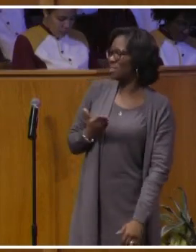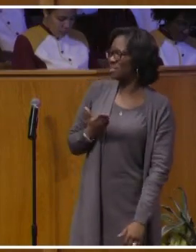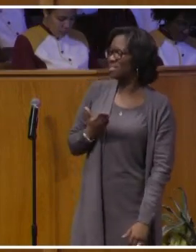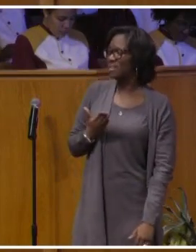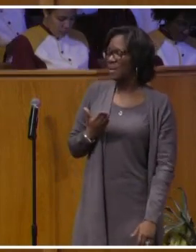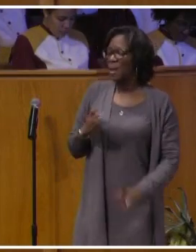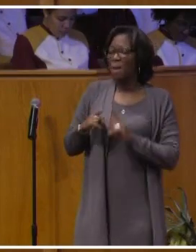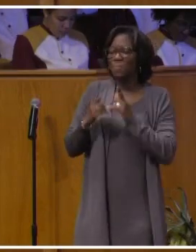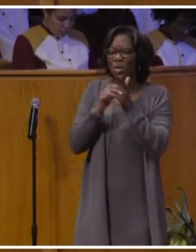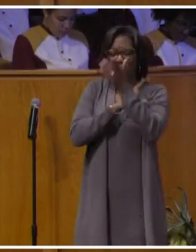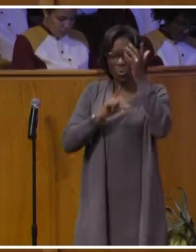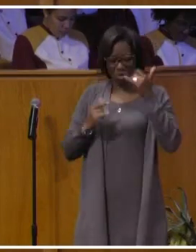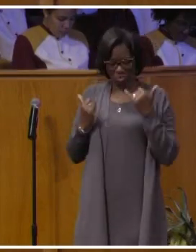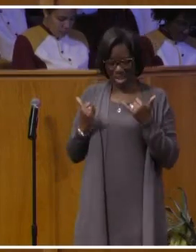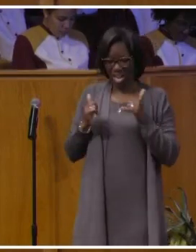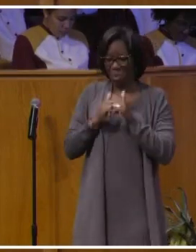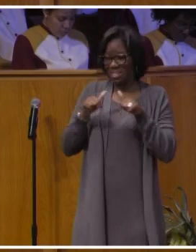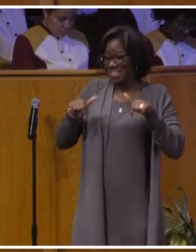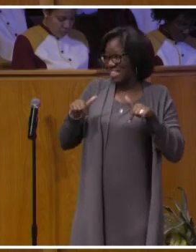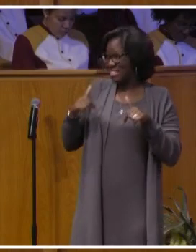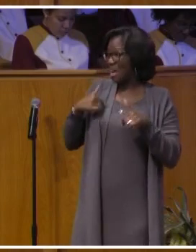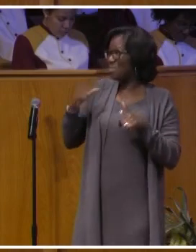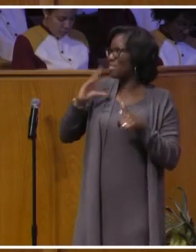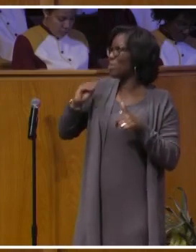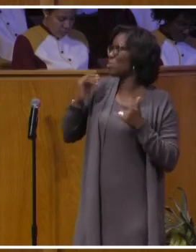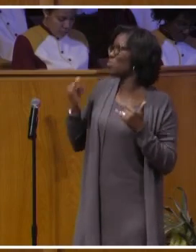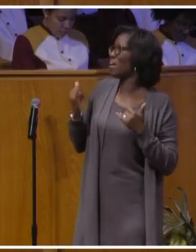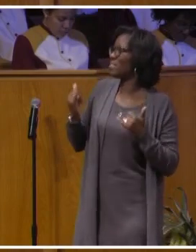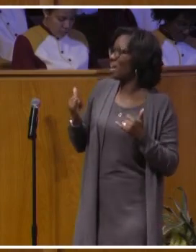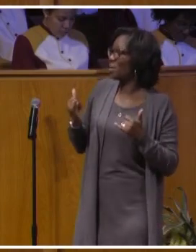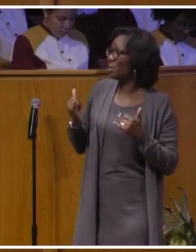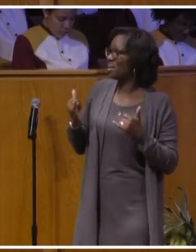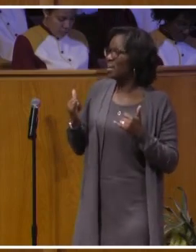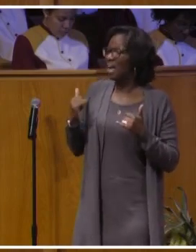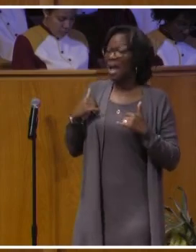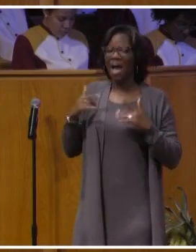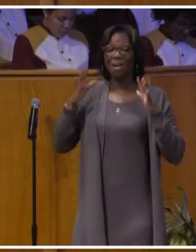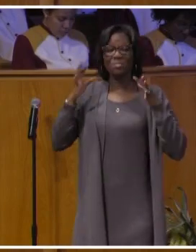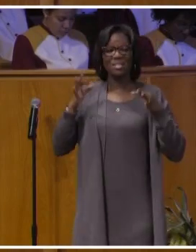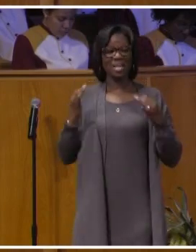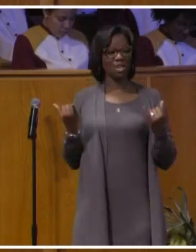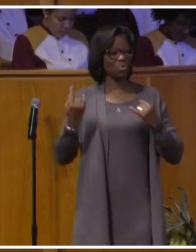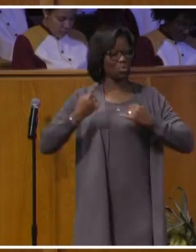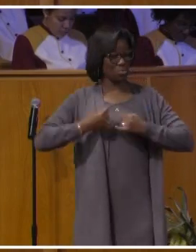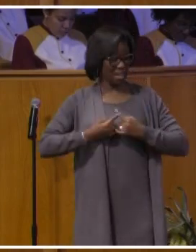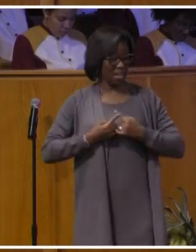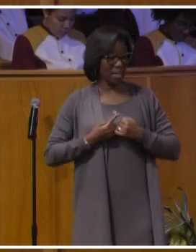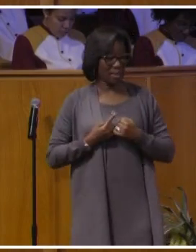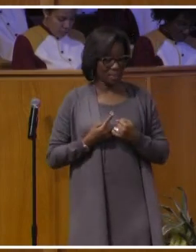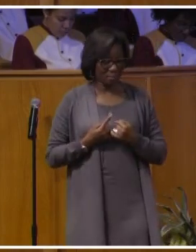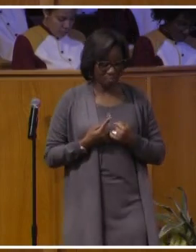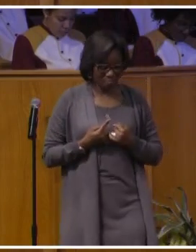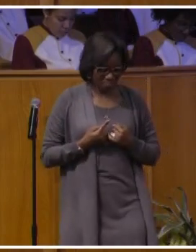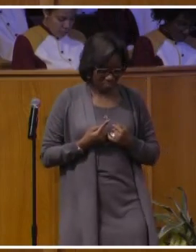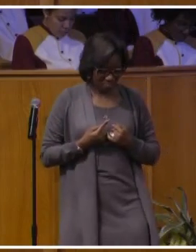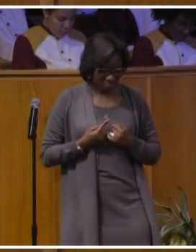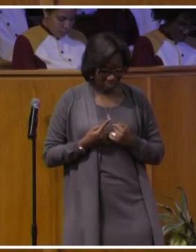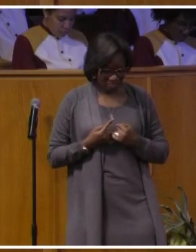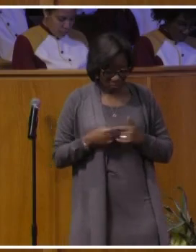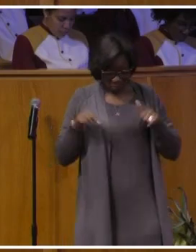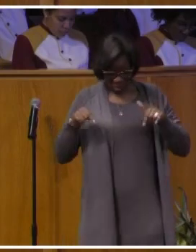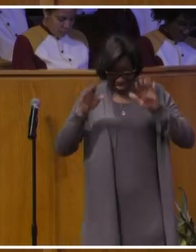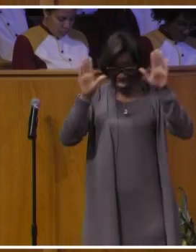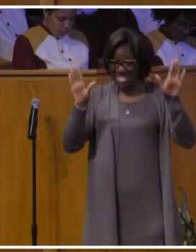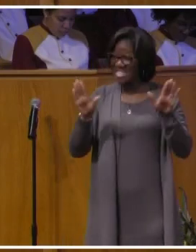But Lord, right now with this thing I'm going through, I make a decision and declaration on this